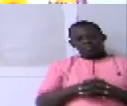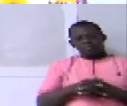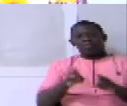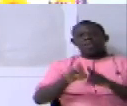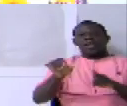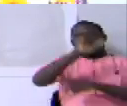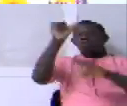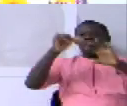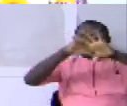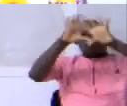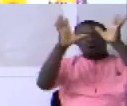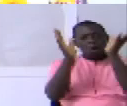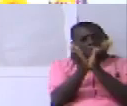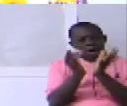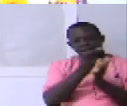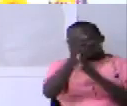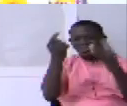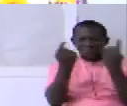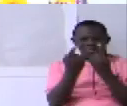And all these things are risks.